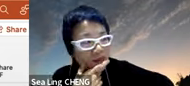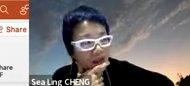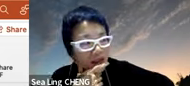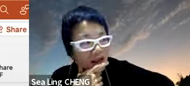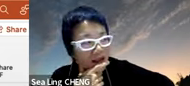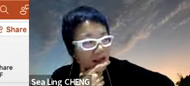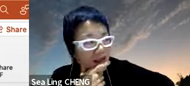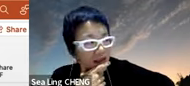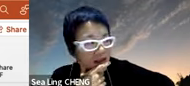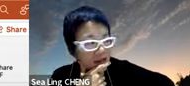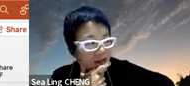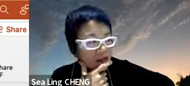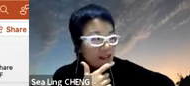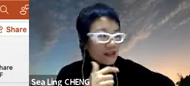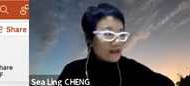on.